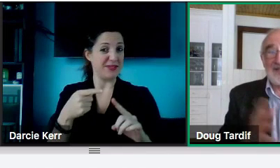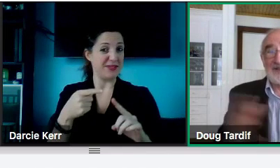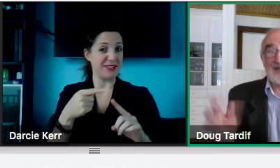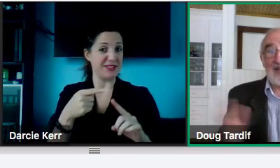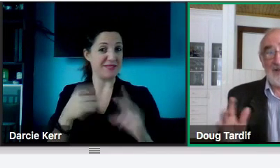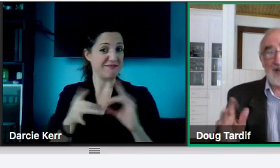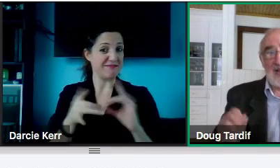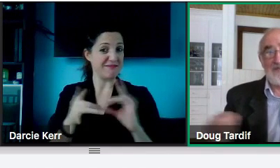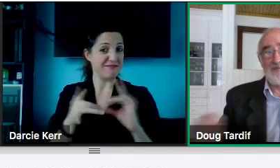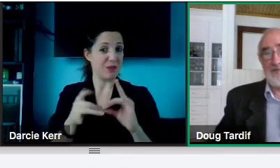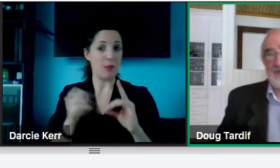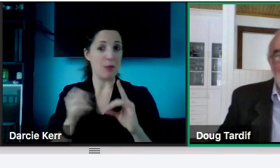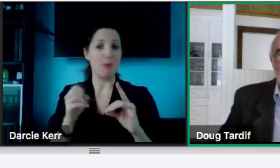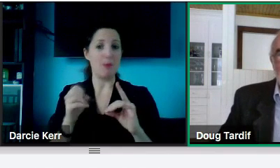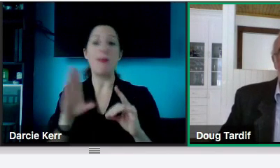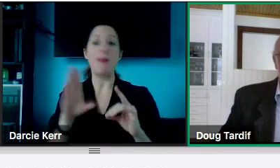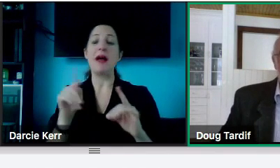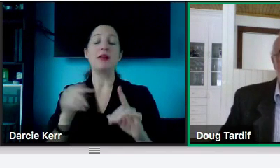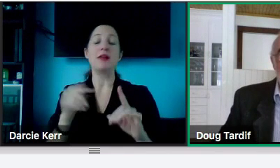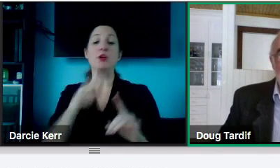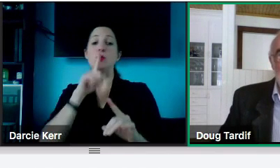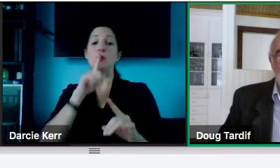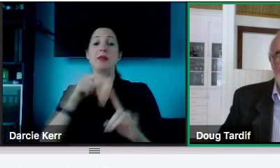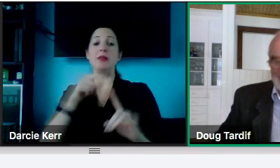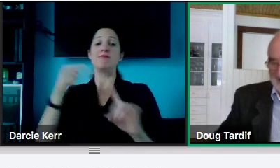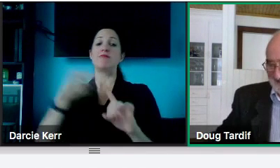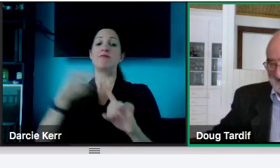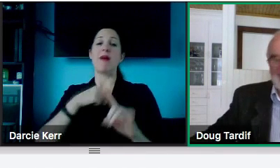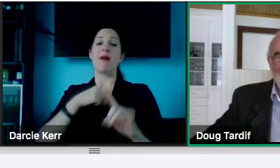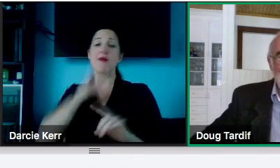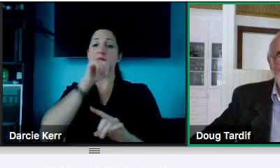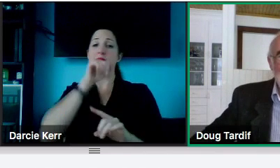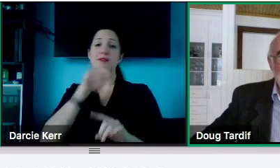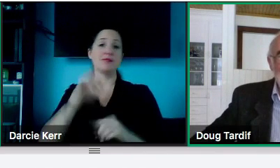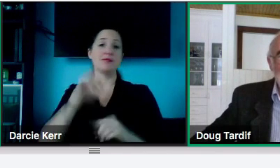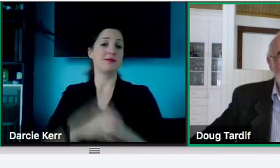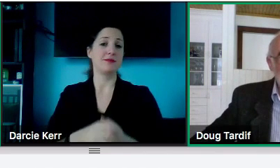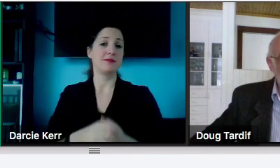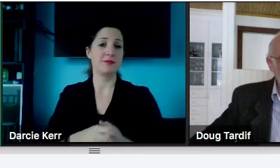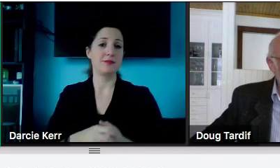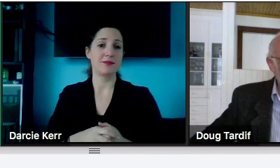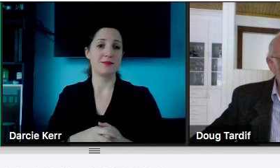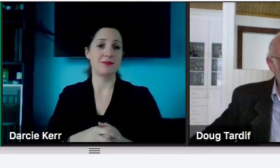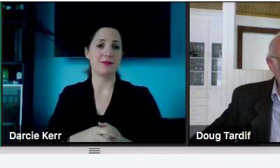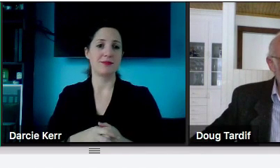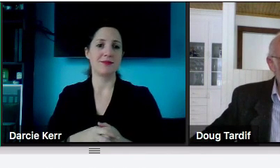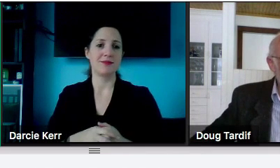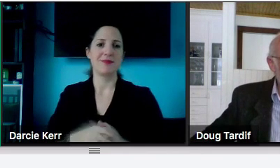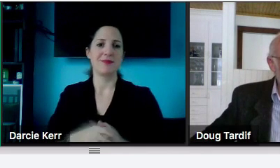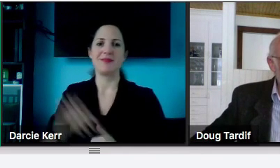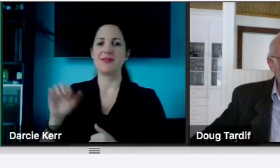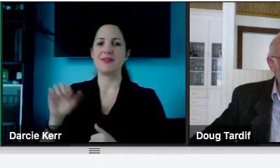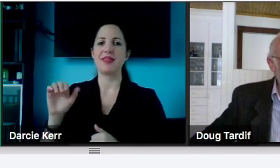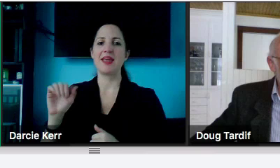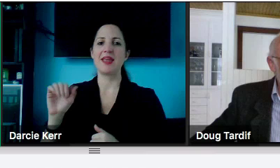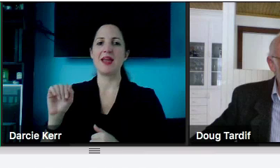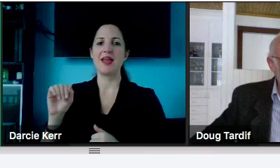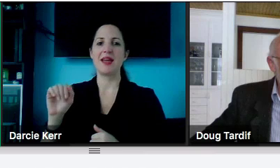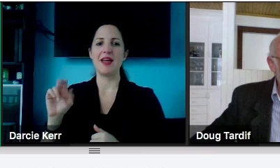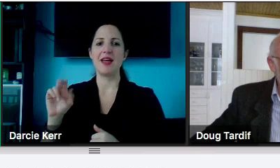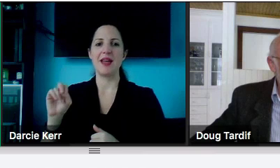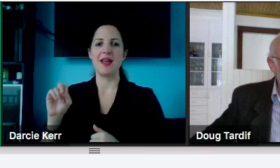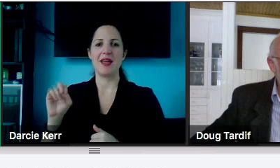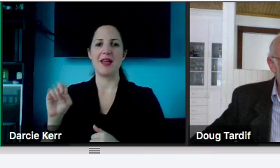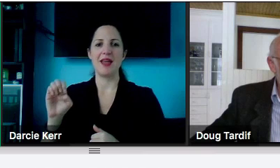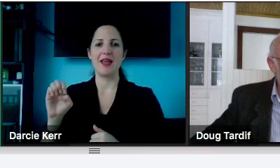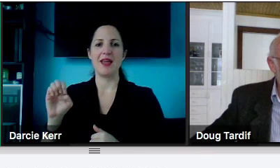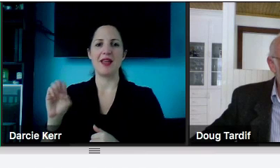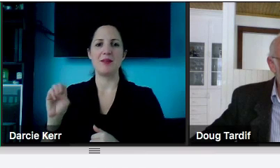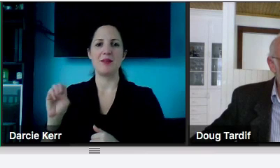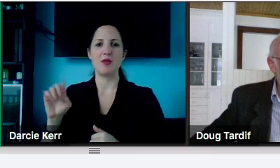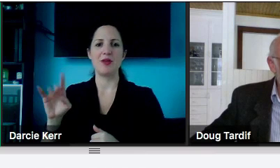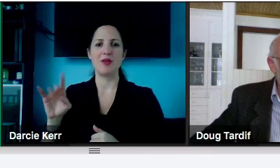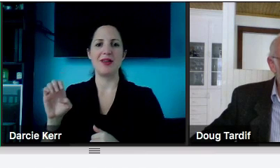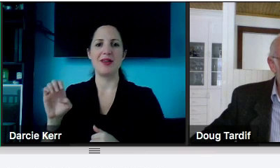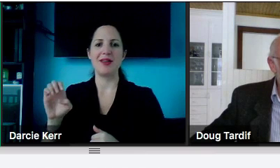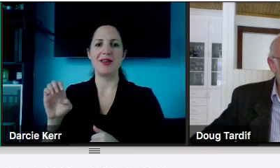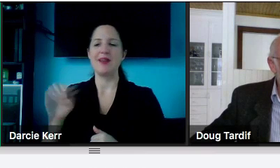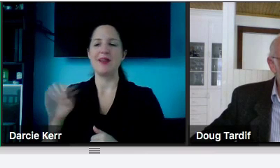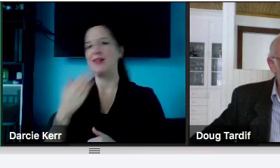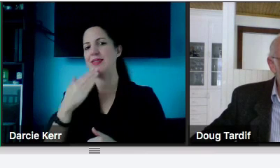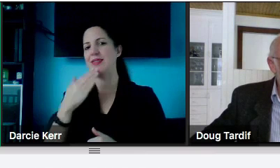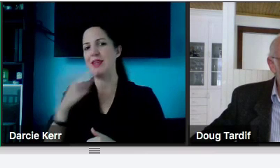I just love it. I'm really excited about it. Well, that in itself is wonderful to hear, Doug, for sure.